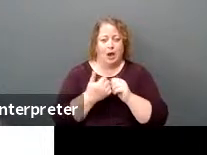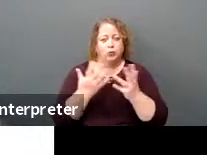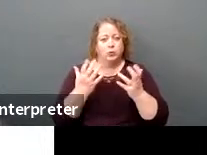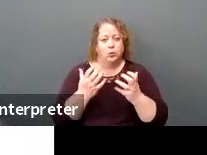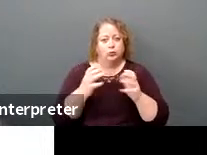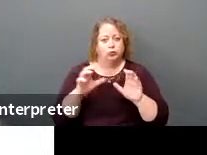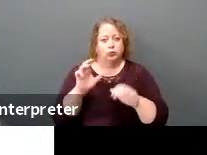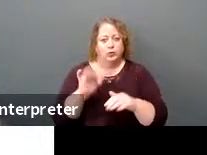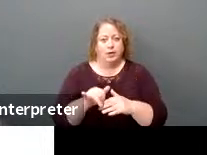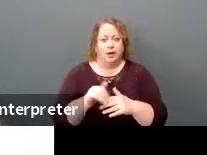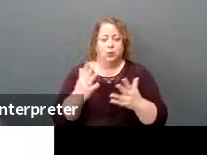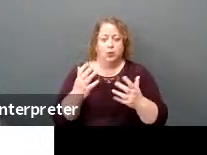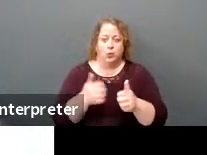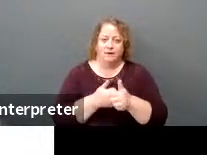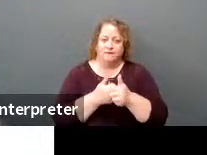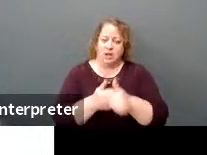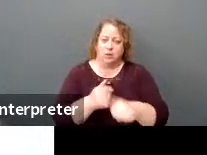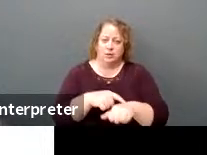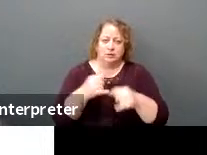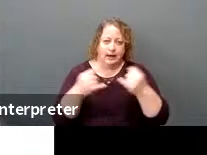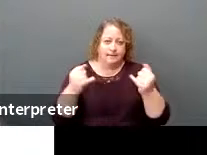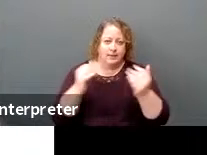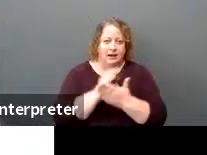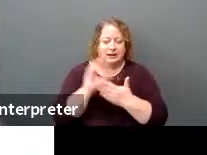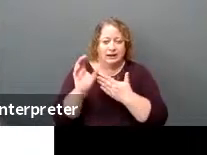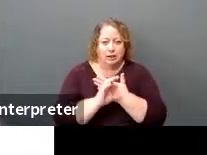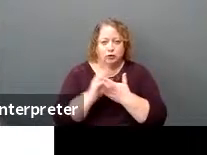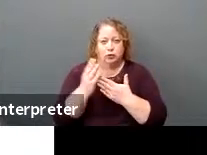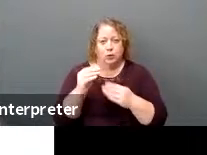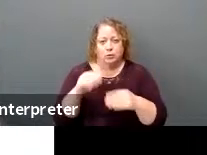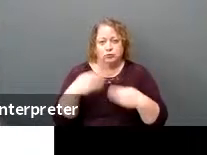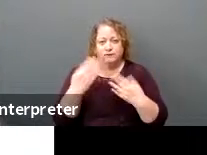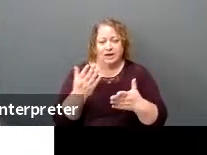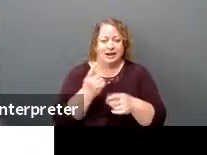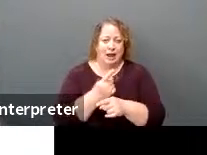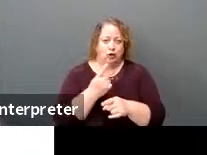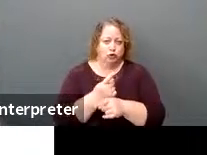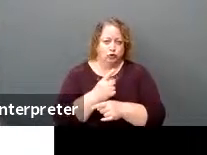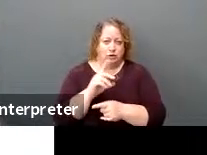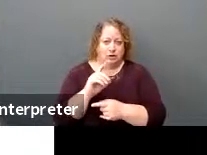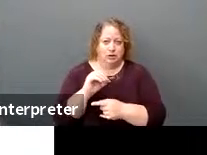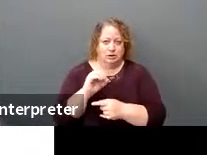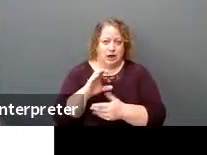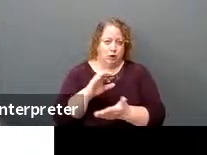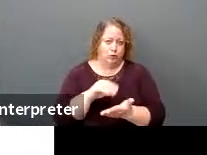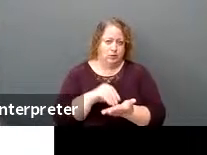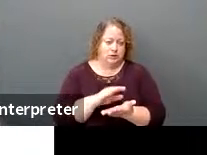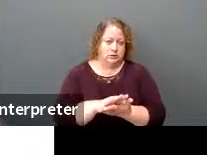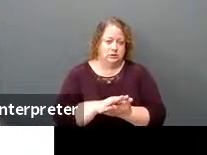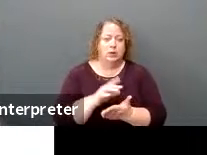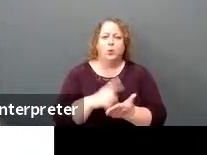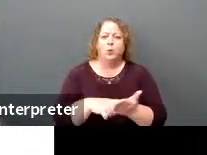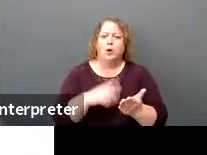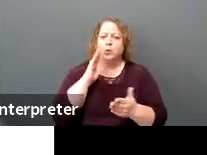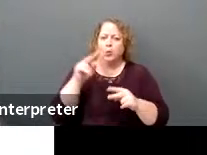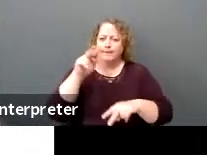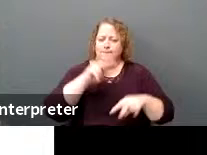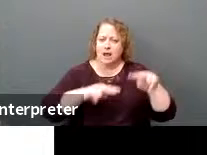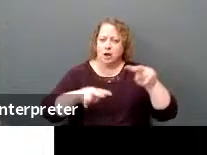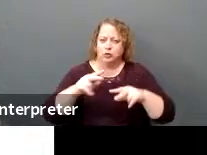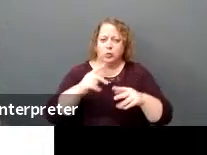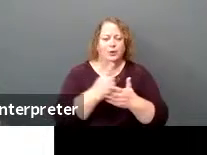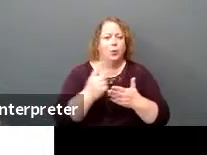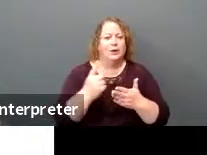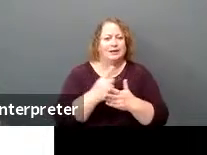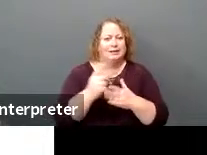want to get there? We'd like to follow the timeline and calendar, and we want to provide accurate documents. And then what will we monitor? We'll have